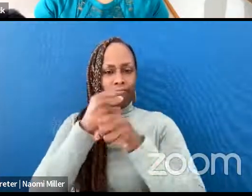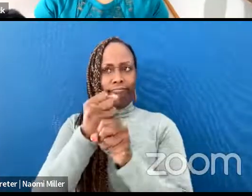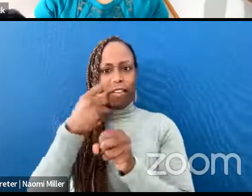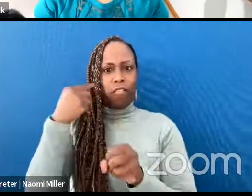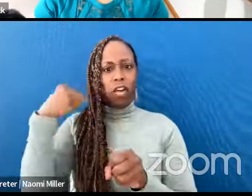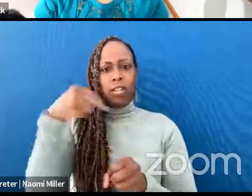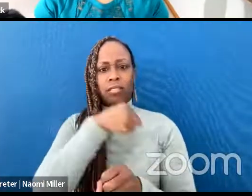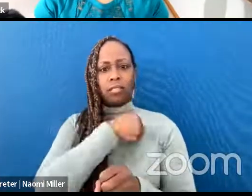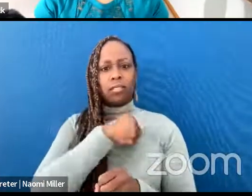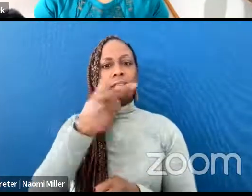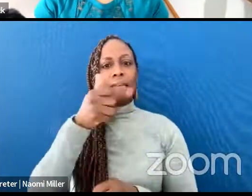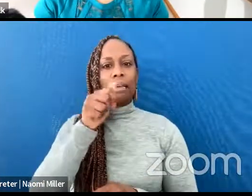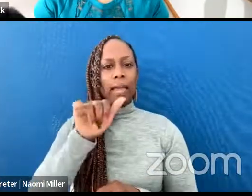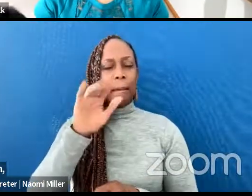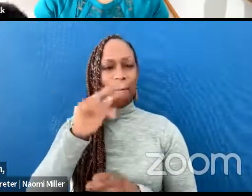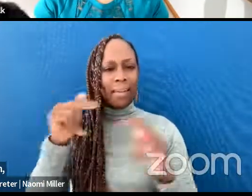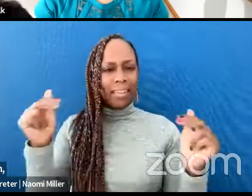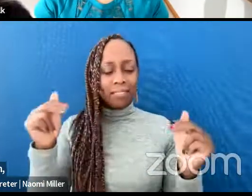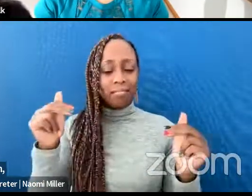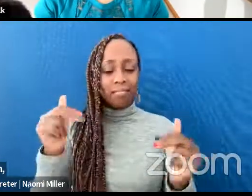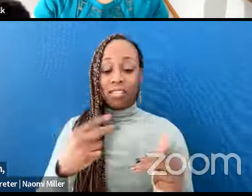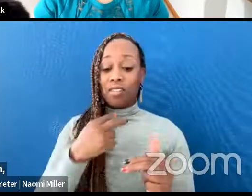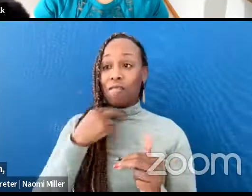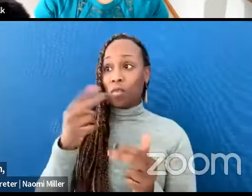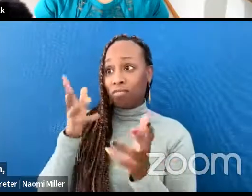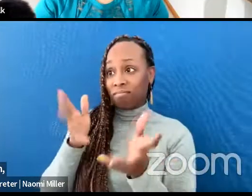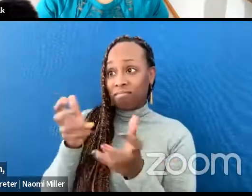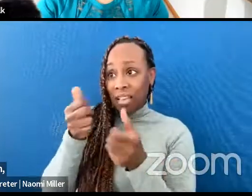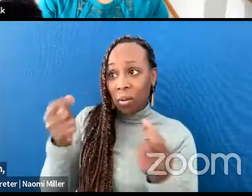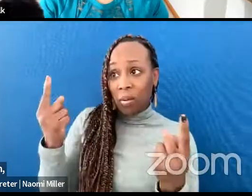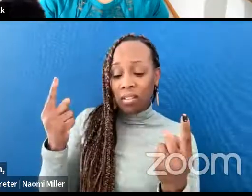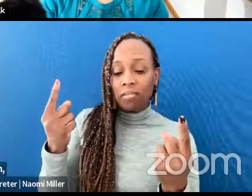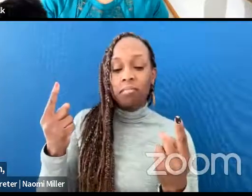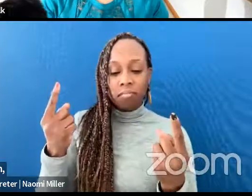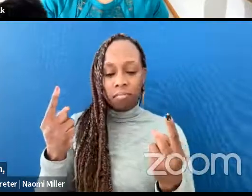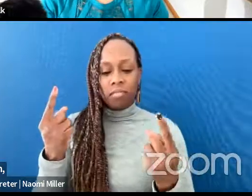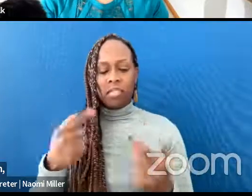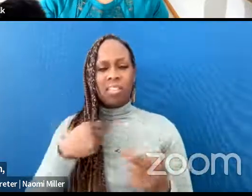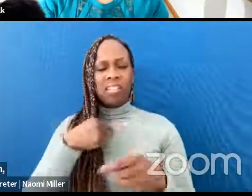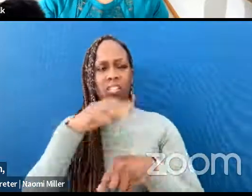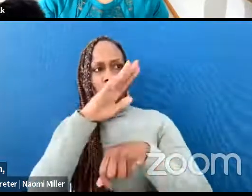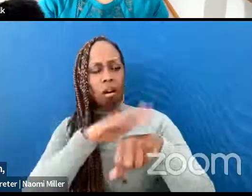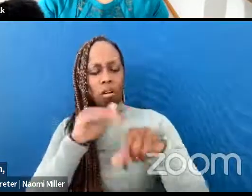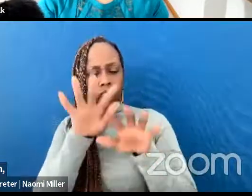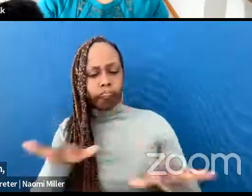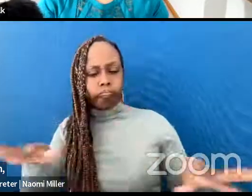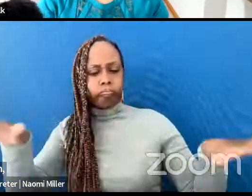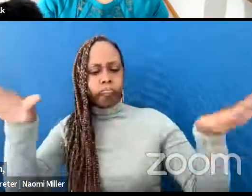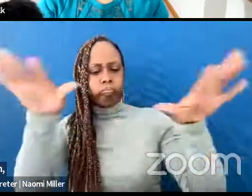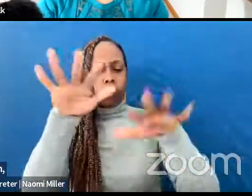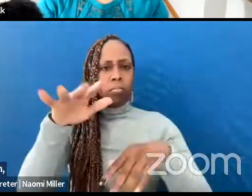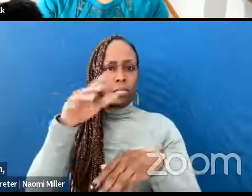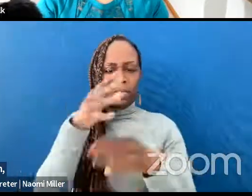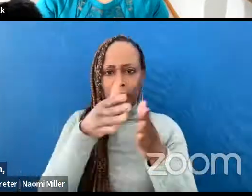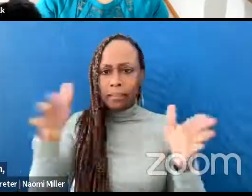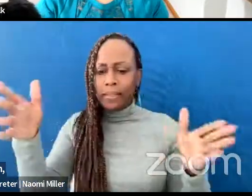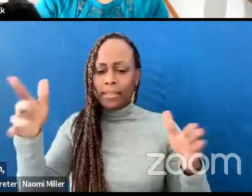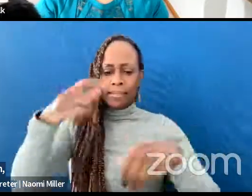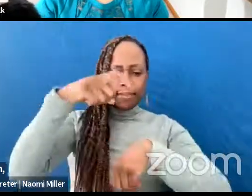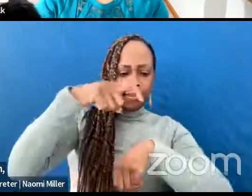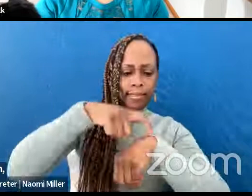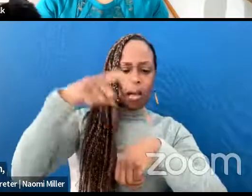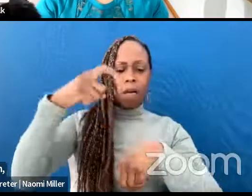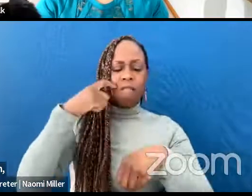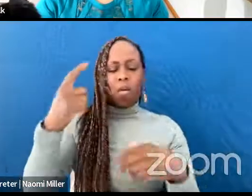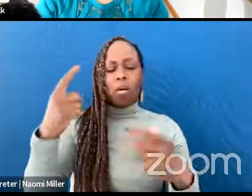A call across space and time for mundane virtual co-presence with queercrip adults. In a time where